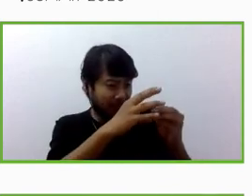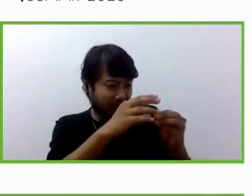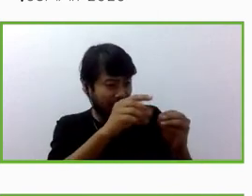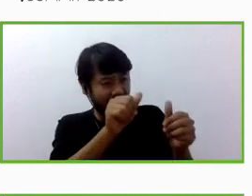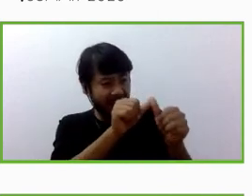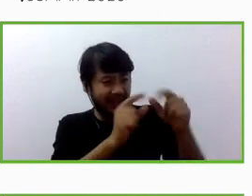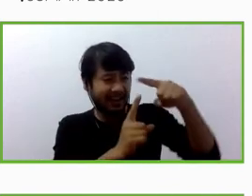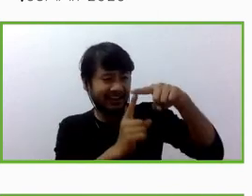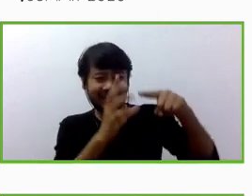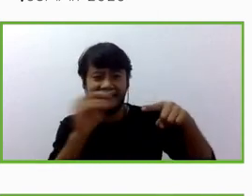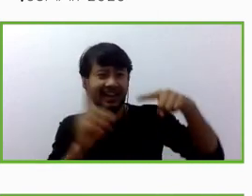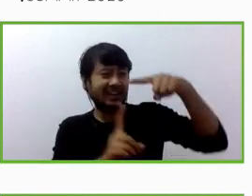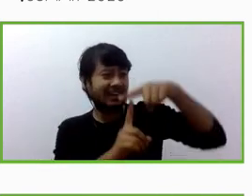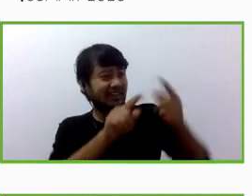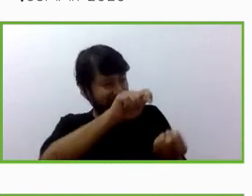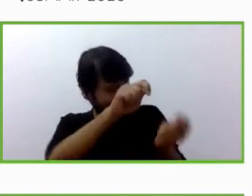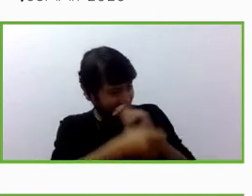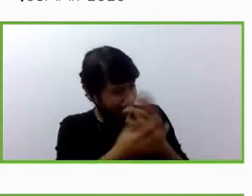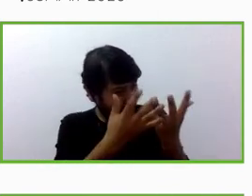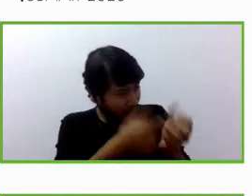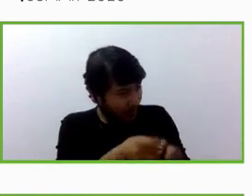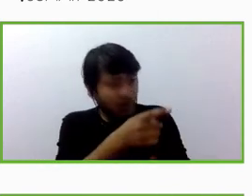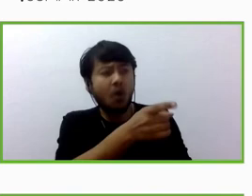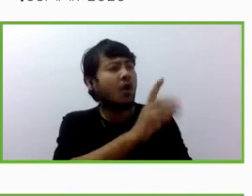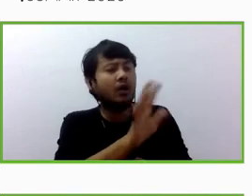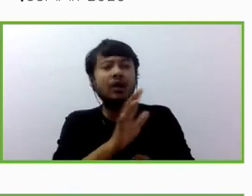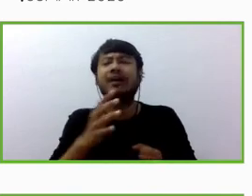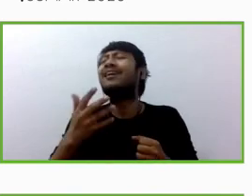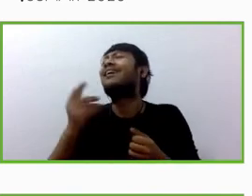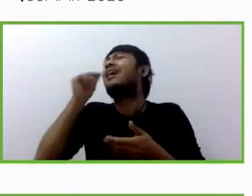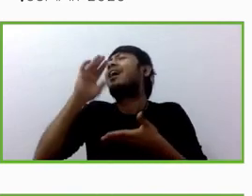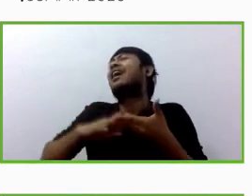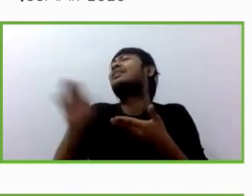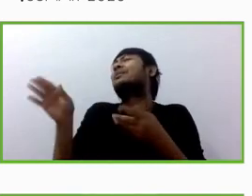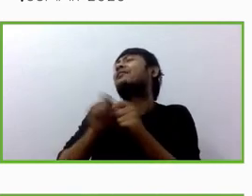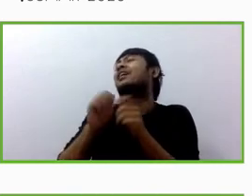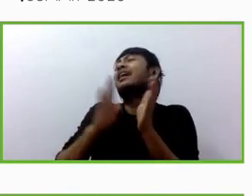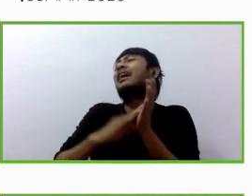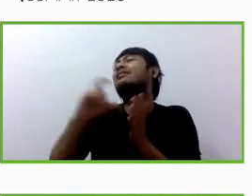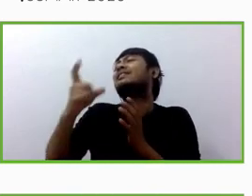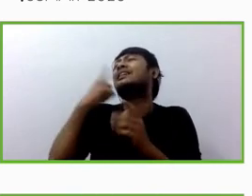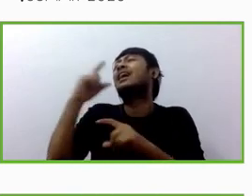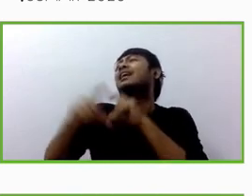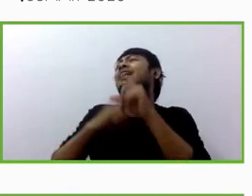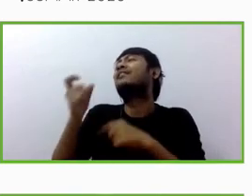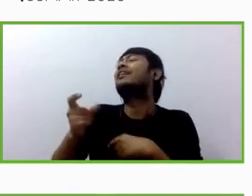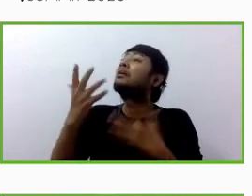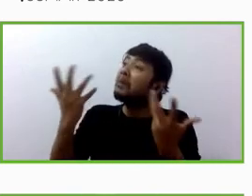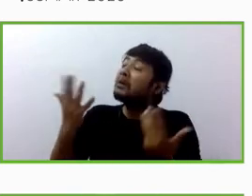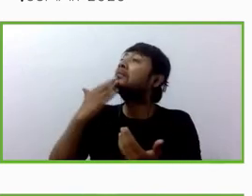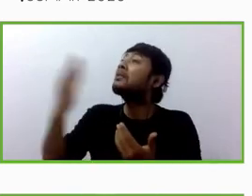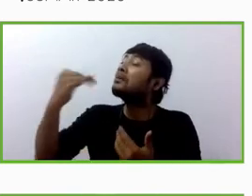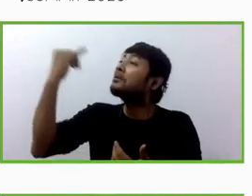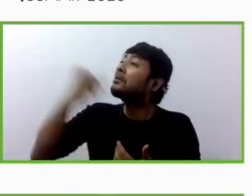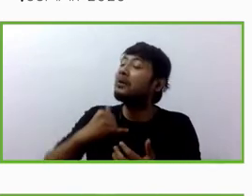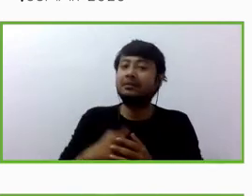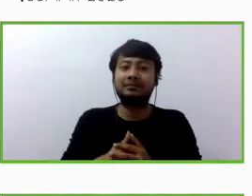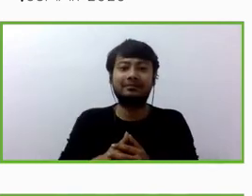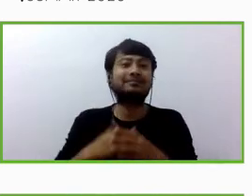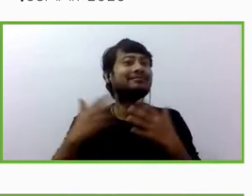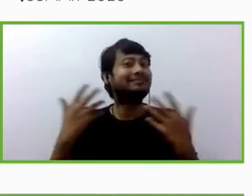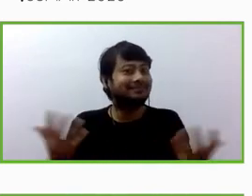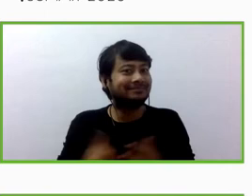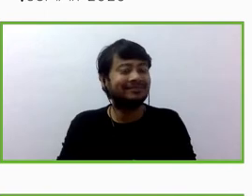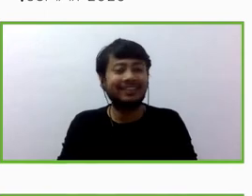husband works for MCI, but thanks for calling. And she hangs up the phone. That it gets better. Then she decided that because